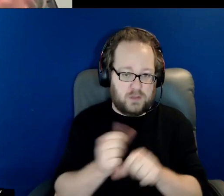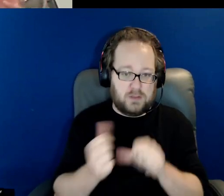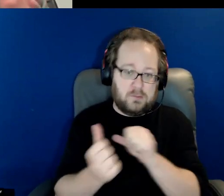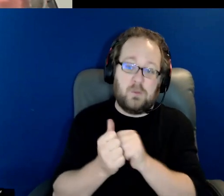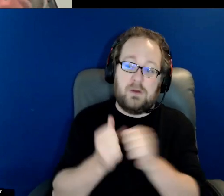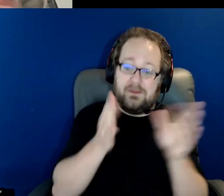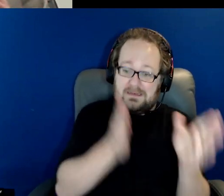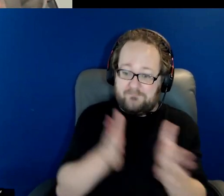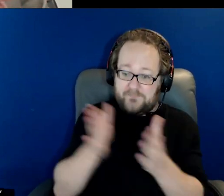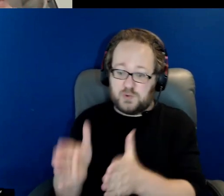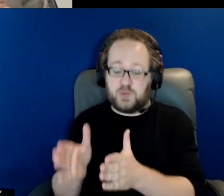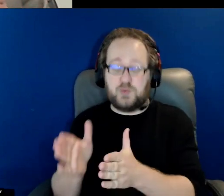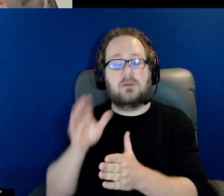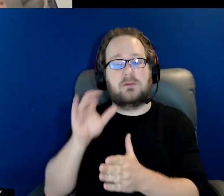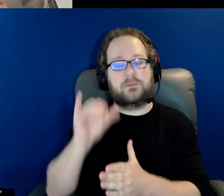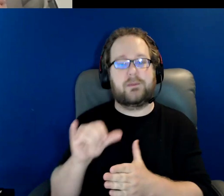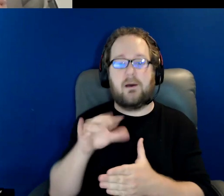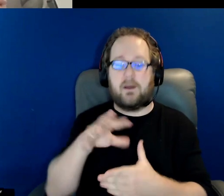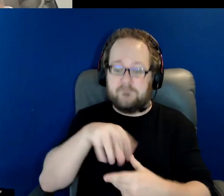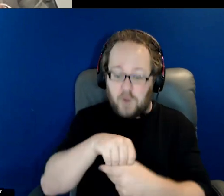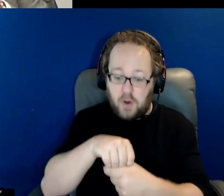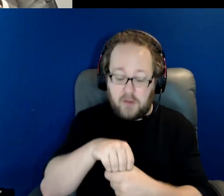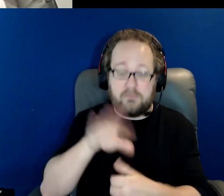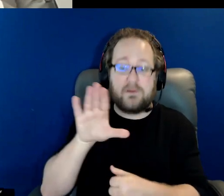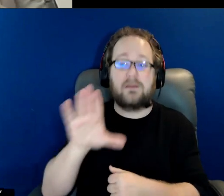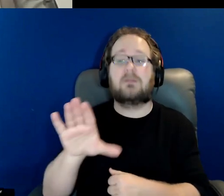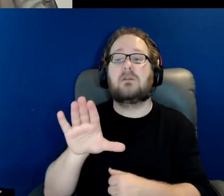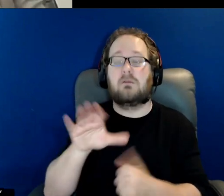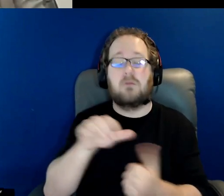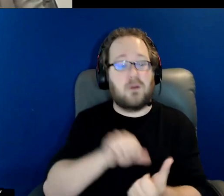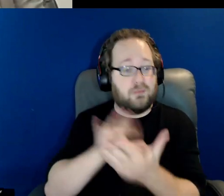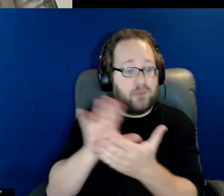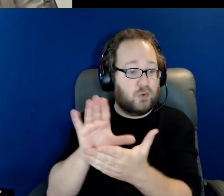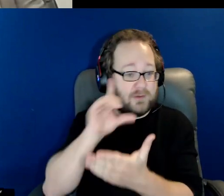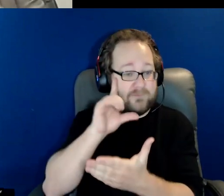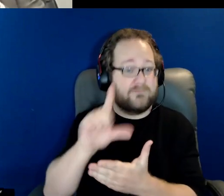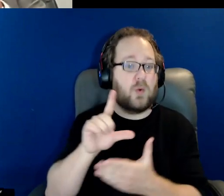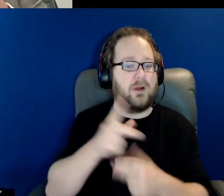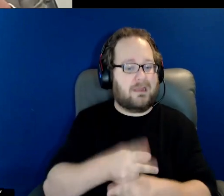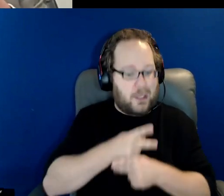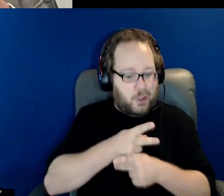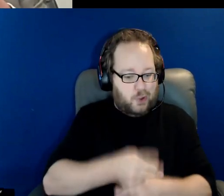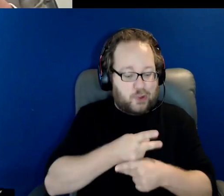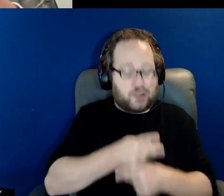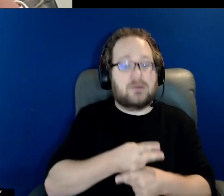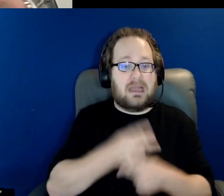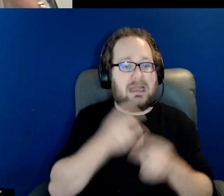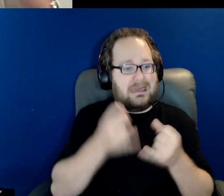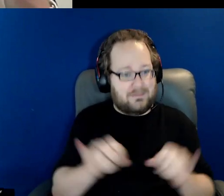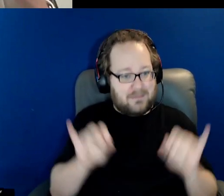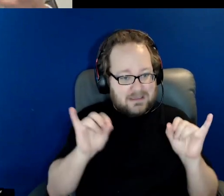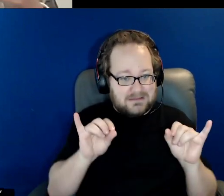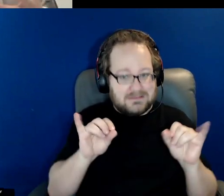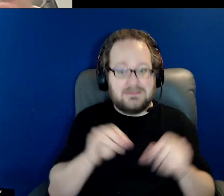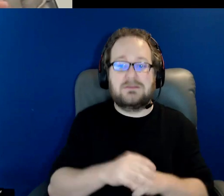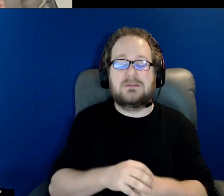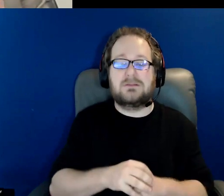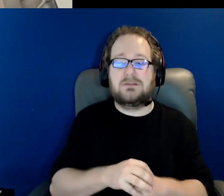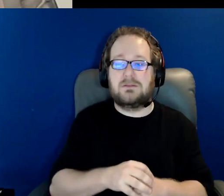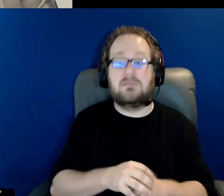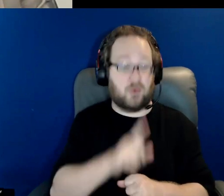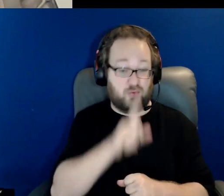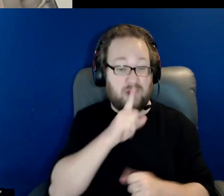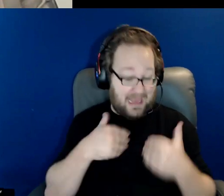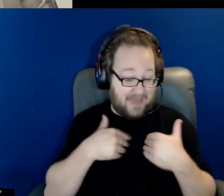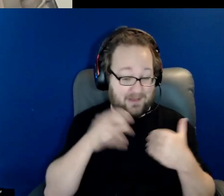who are part of their approach for care and independence, and then also for unpaid caregivers, family members, really having